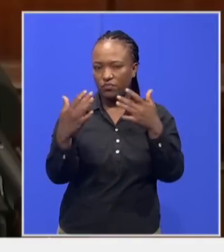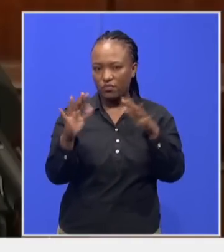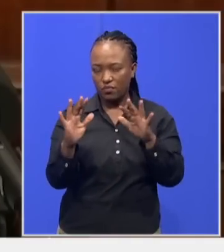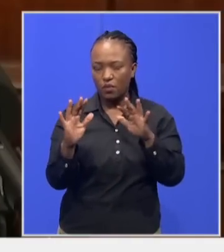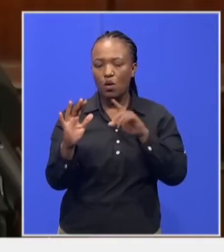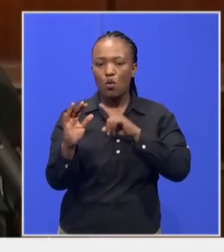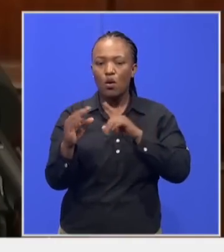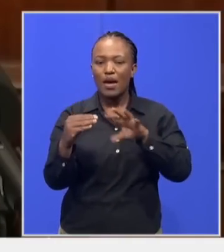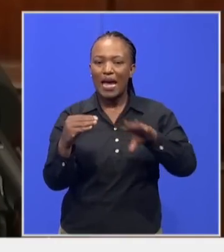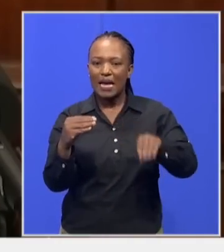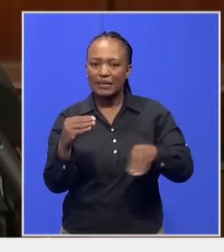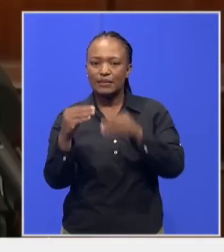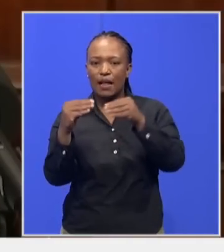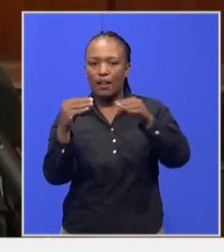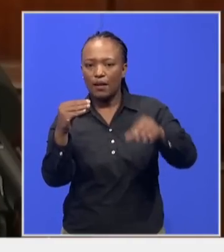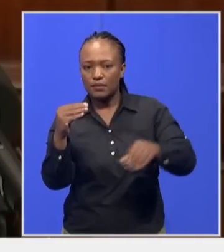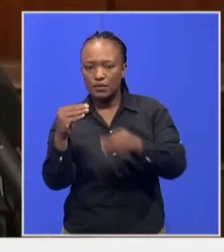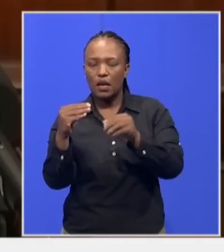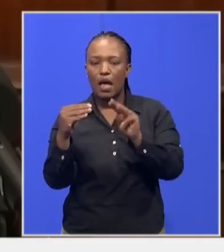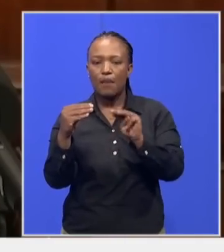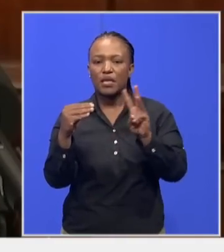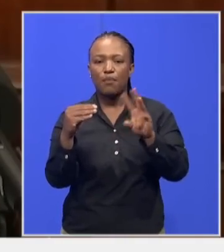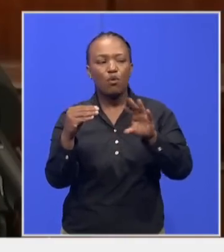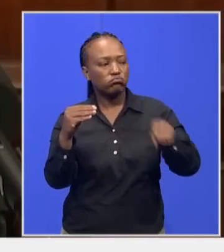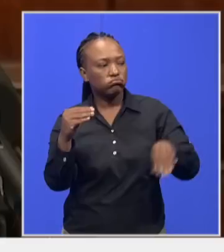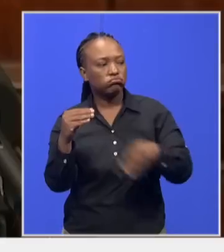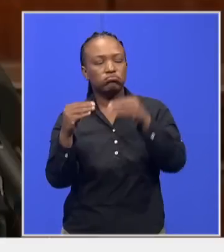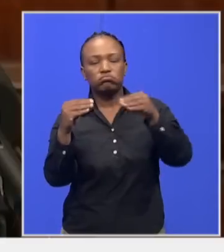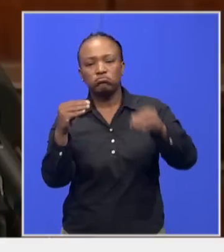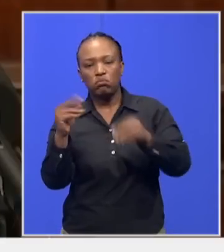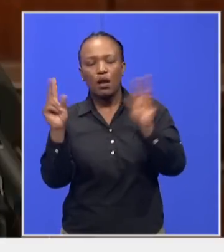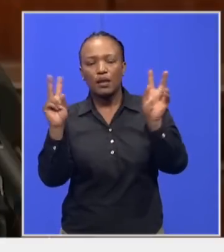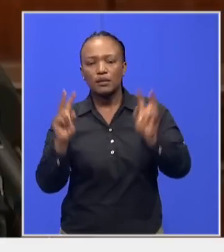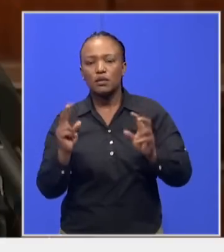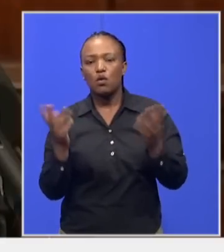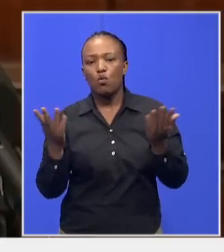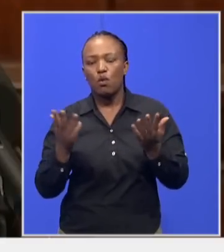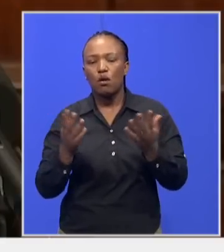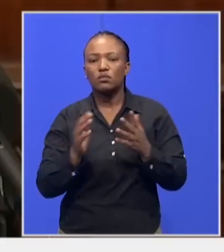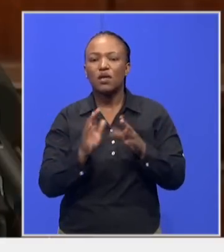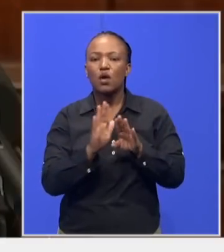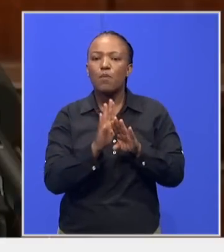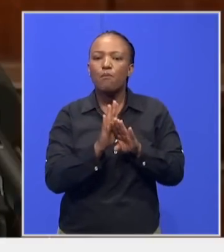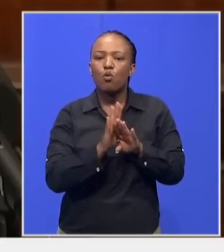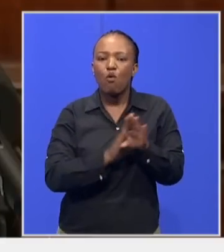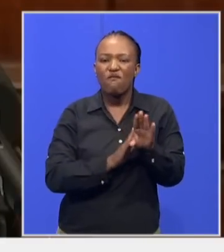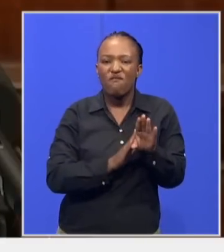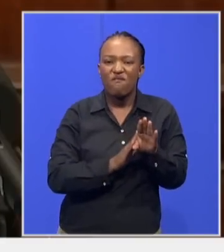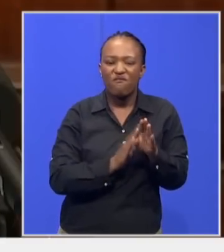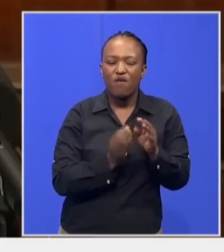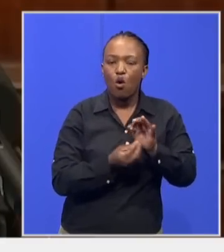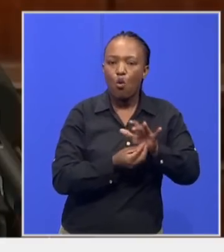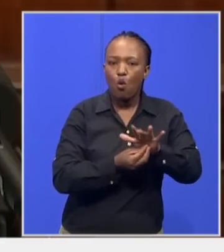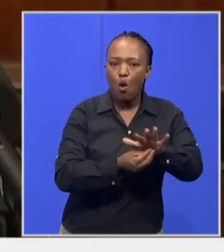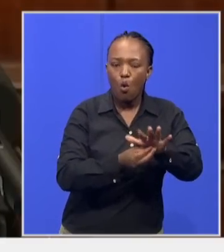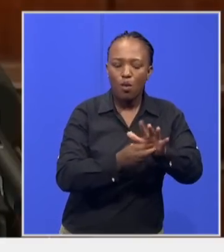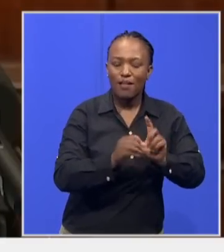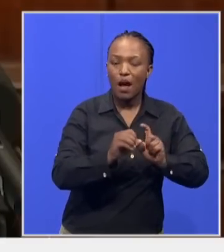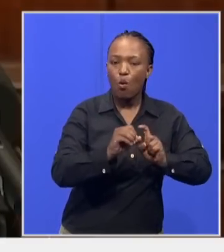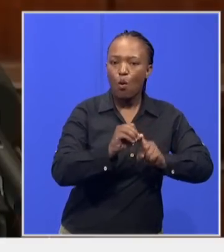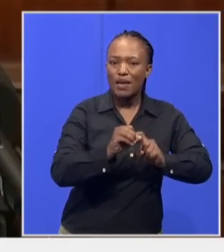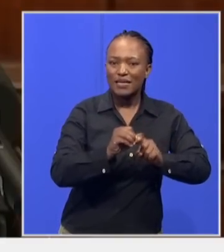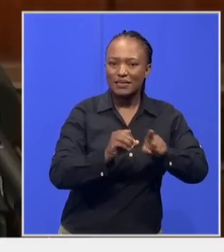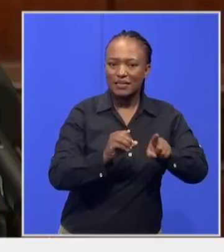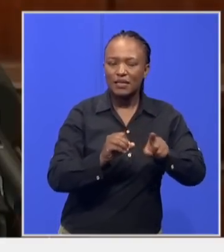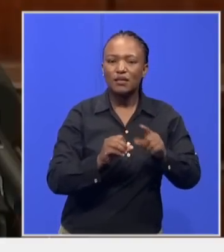additional megawatts that can come on stream as a result of us just improving on the quality of coal. And I did say that on the cost plus mines